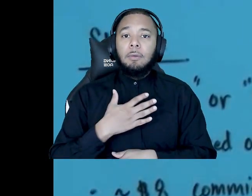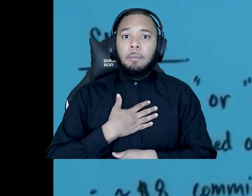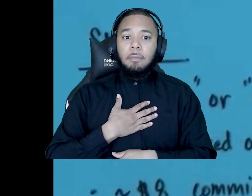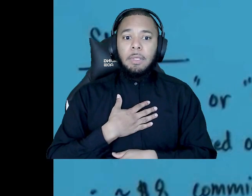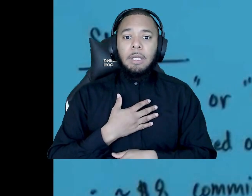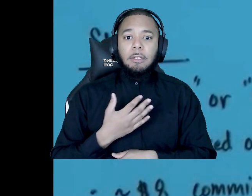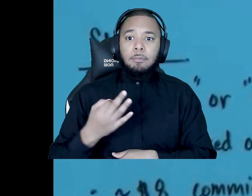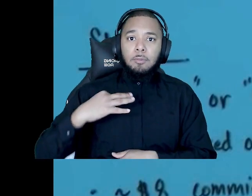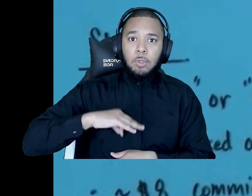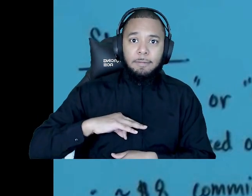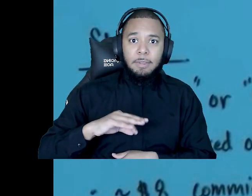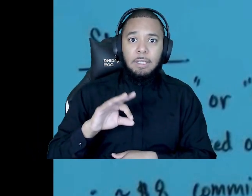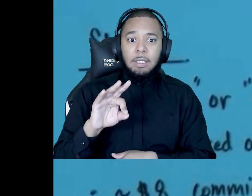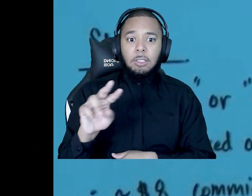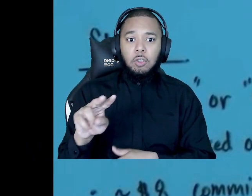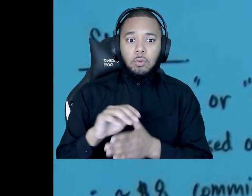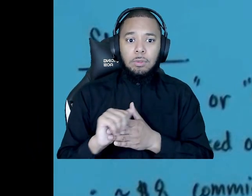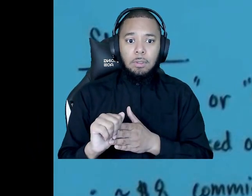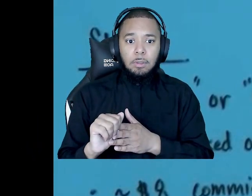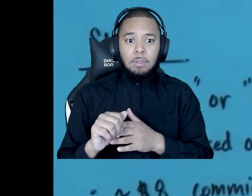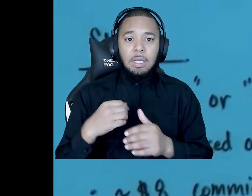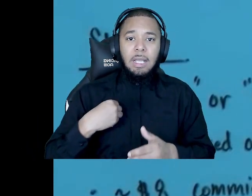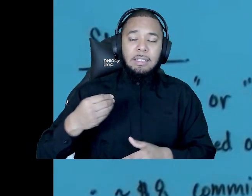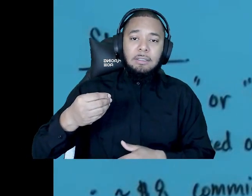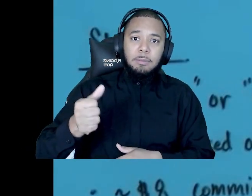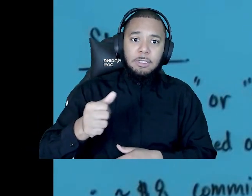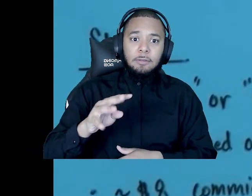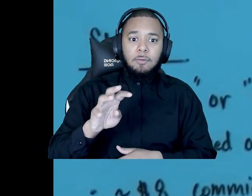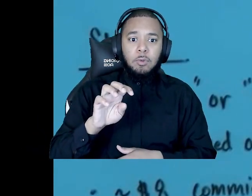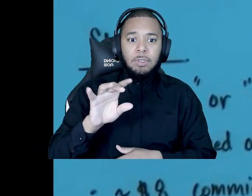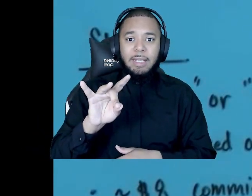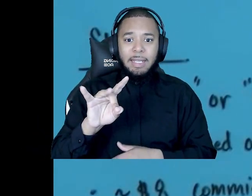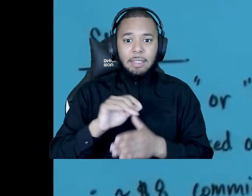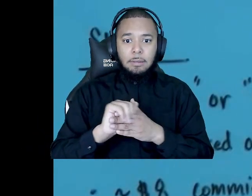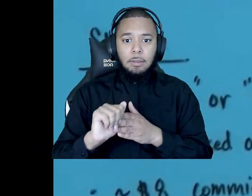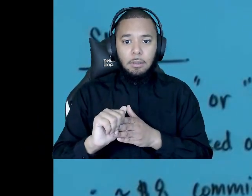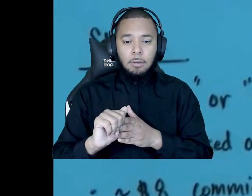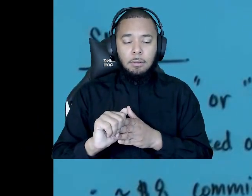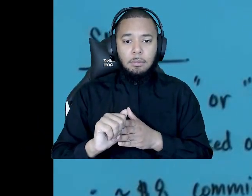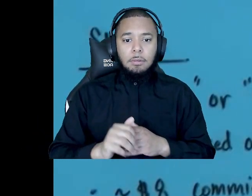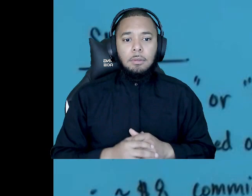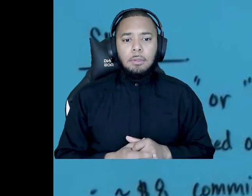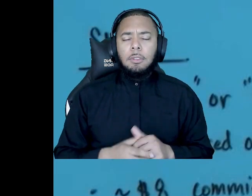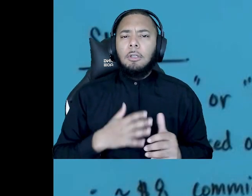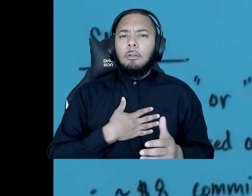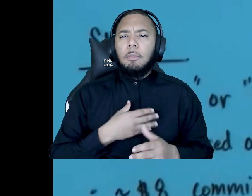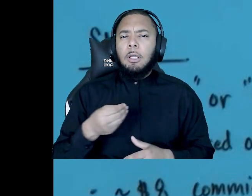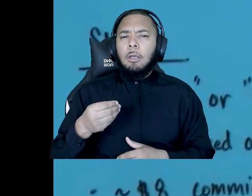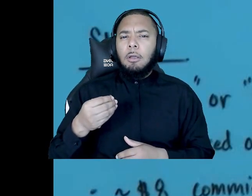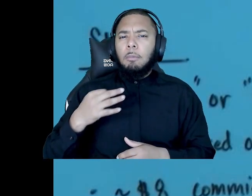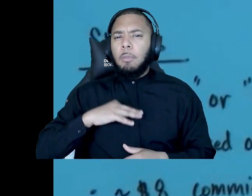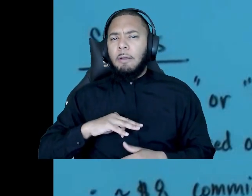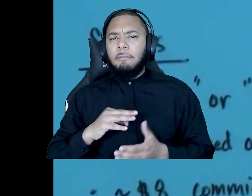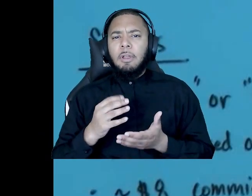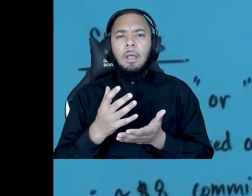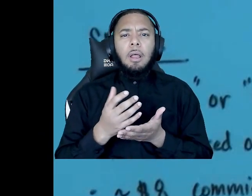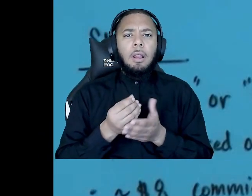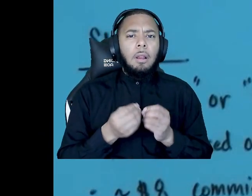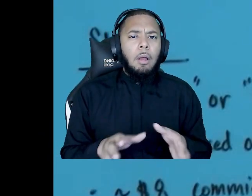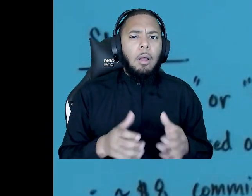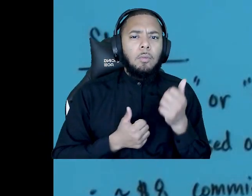$92. I spent $408. So what is my profit or loss? We're going to calculate this as a